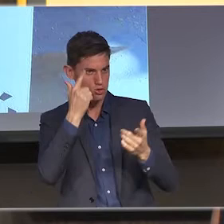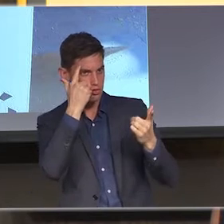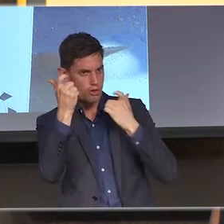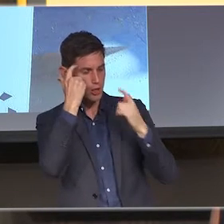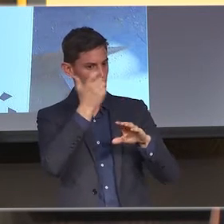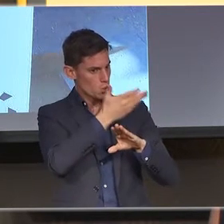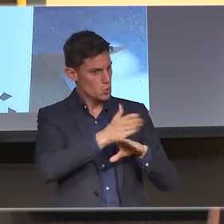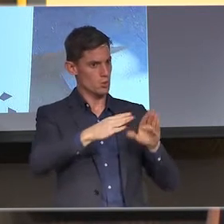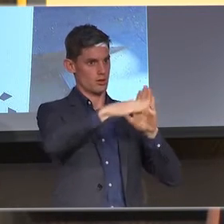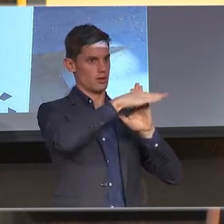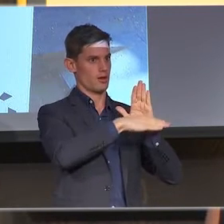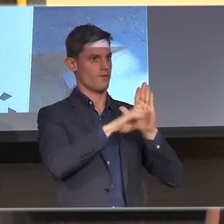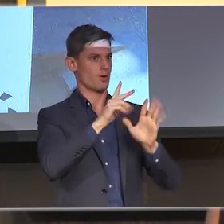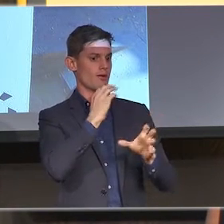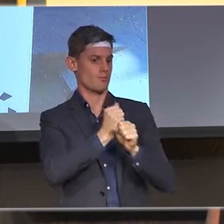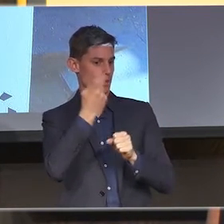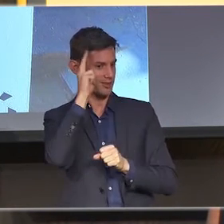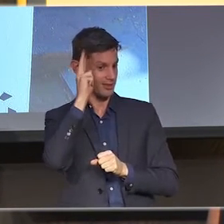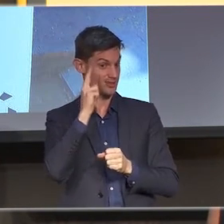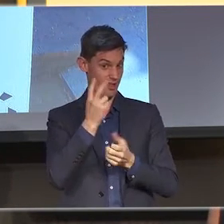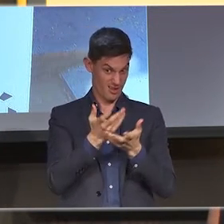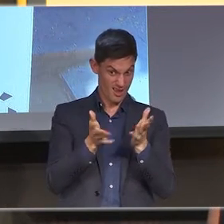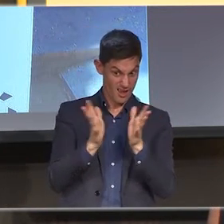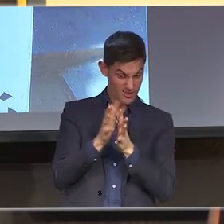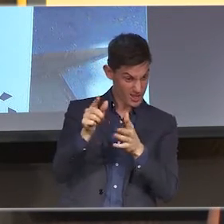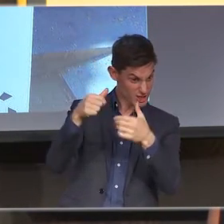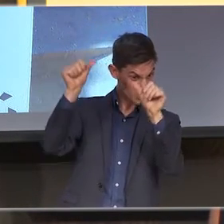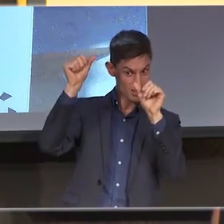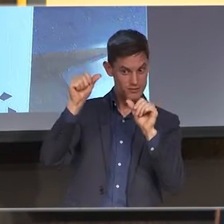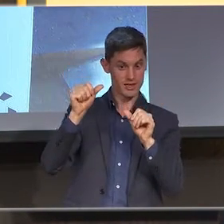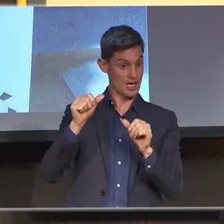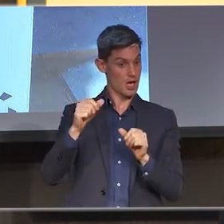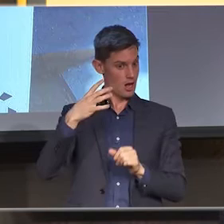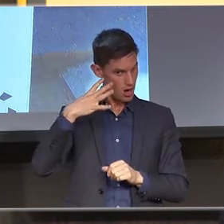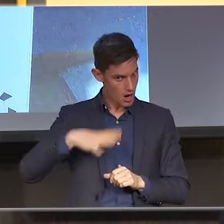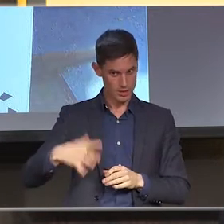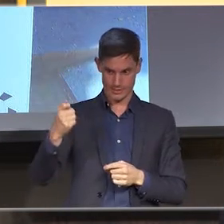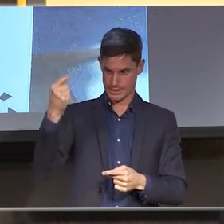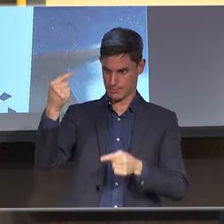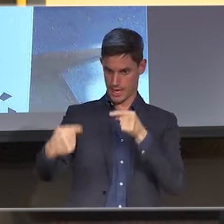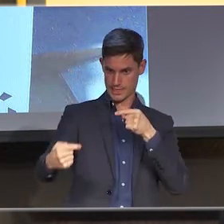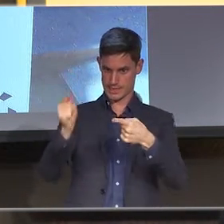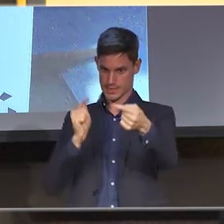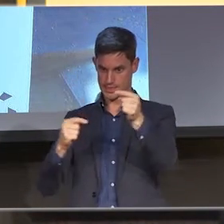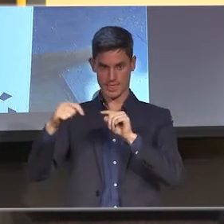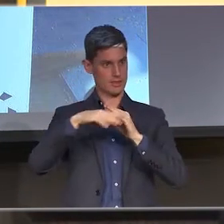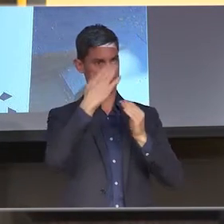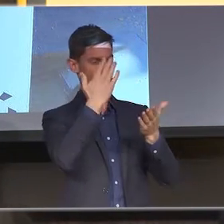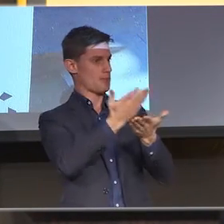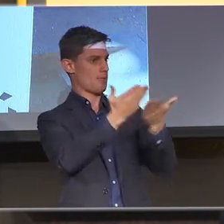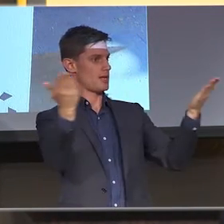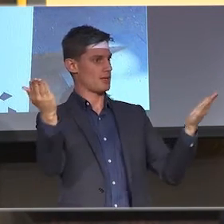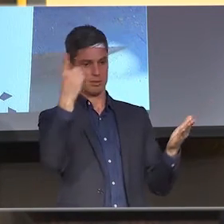doing politics. A key way of achieving this is to draw up, debate and approve a code of ethics in a very public